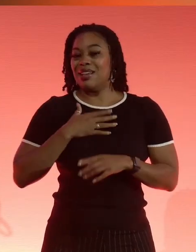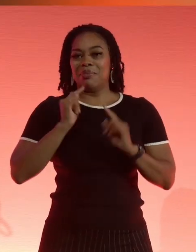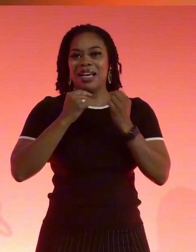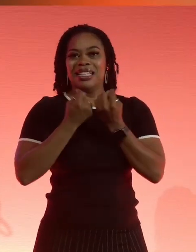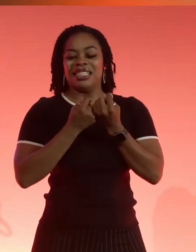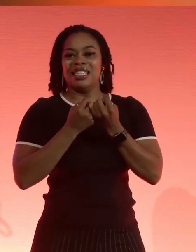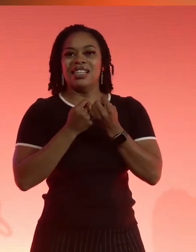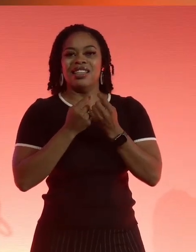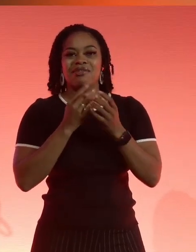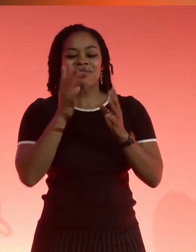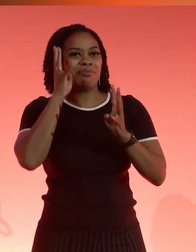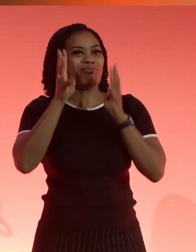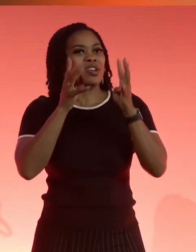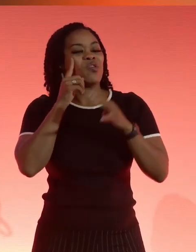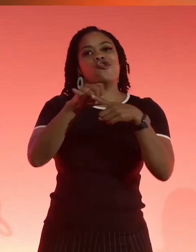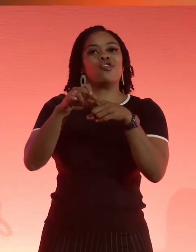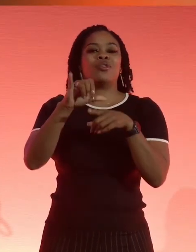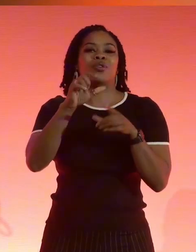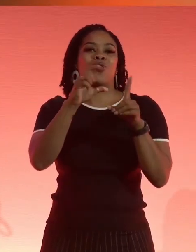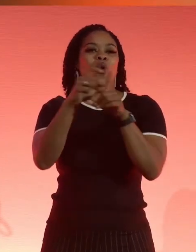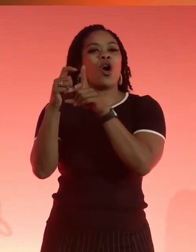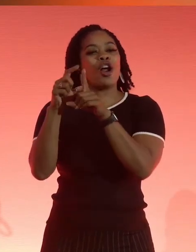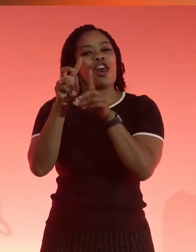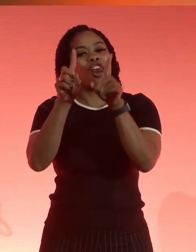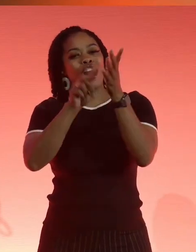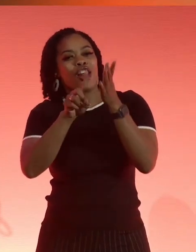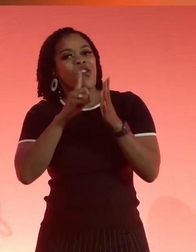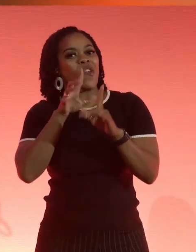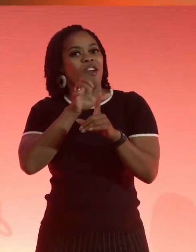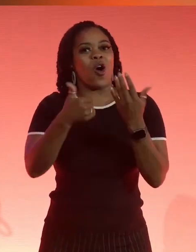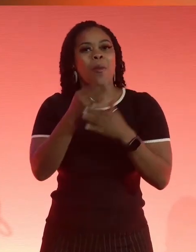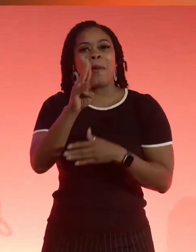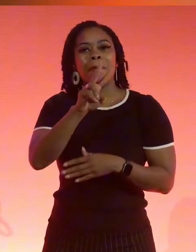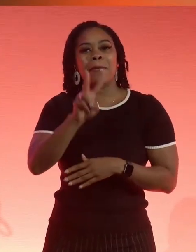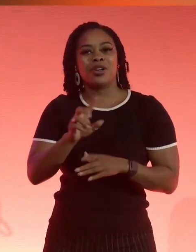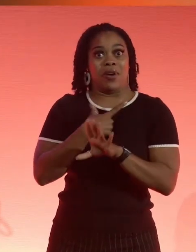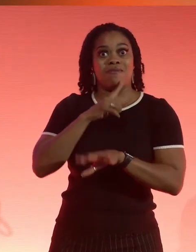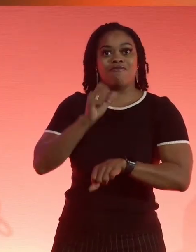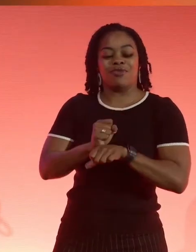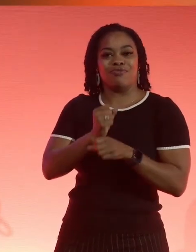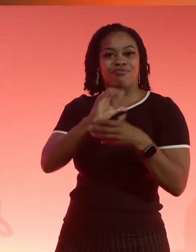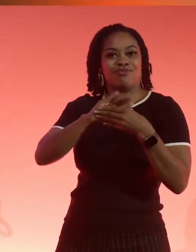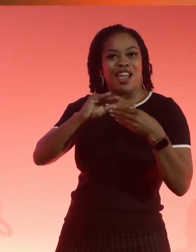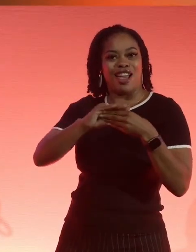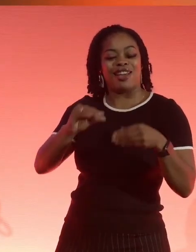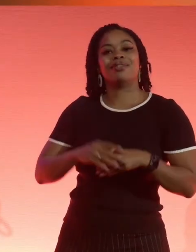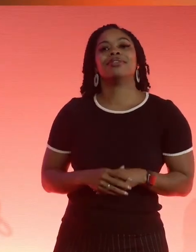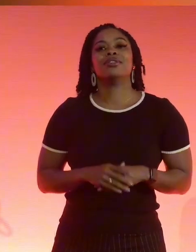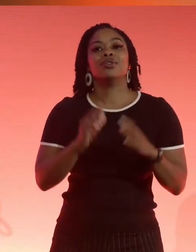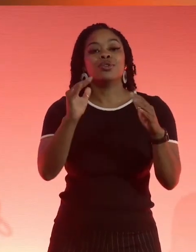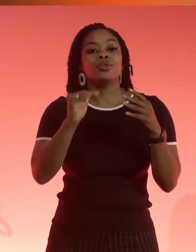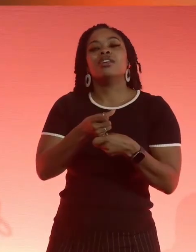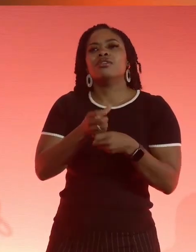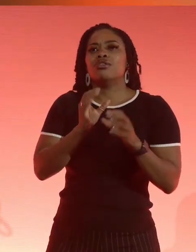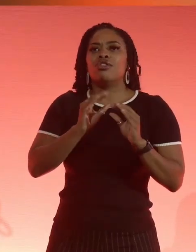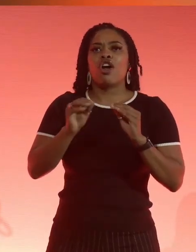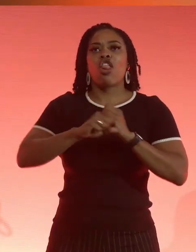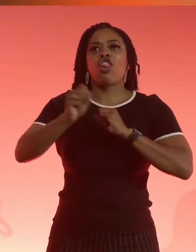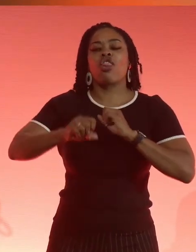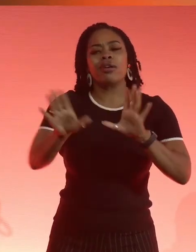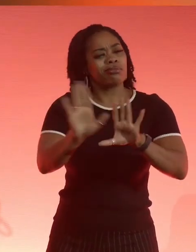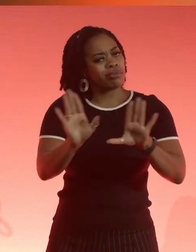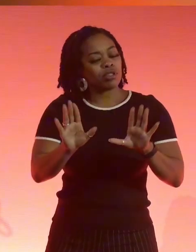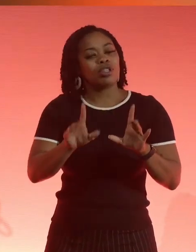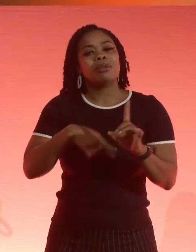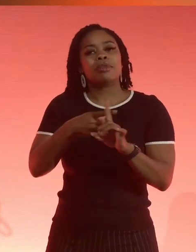detector to catch all of the buzzwords before I see them. And then be concise. No fluff. And certainly no M dashes for me. Now,